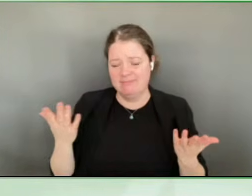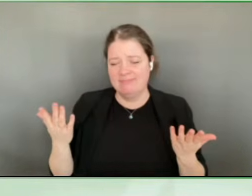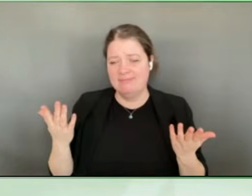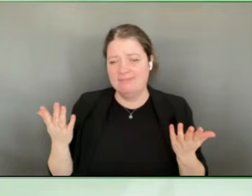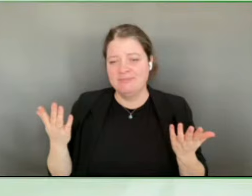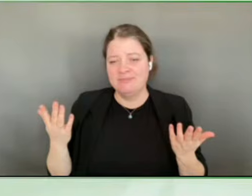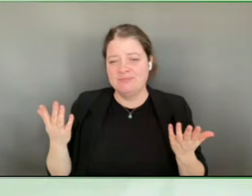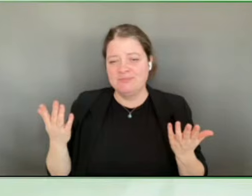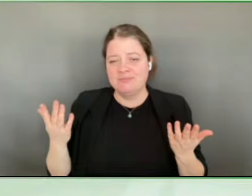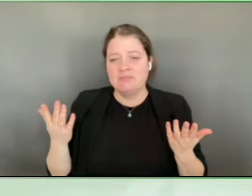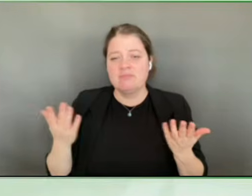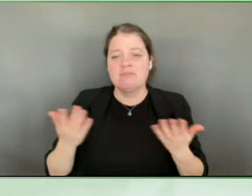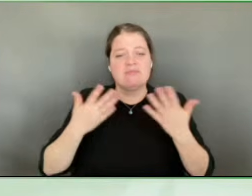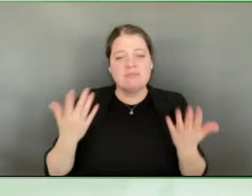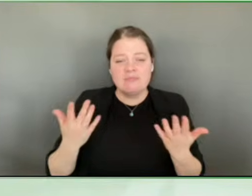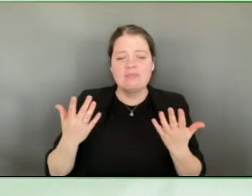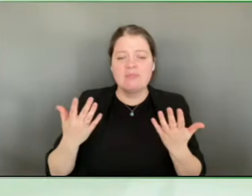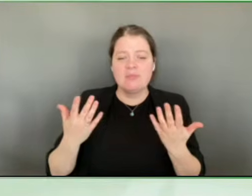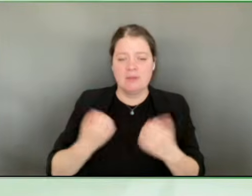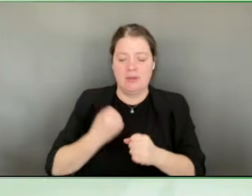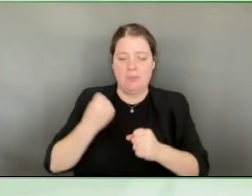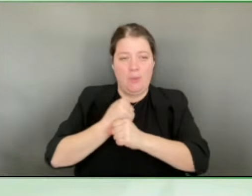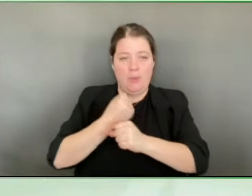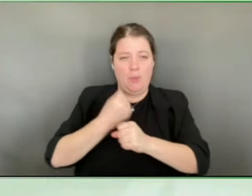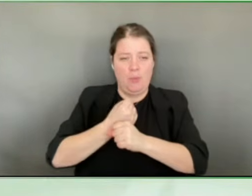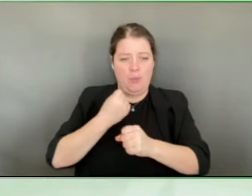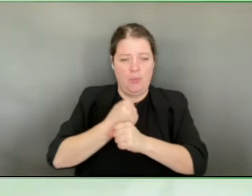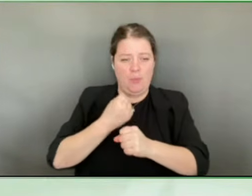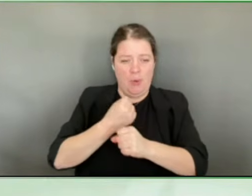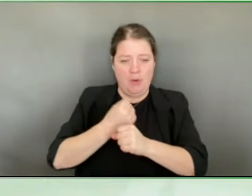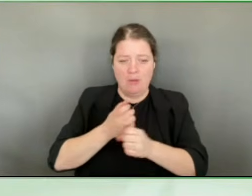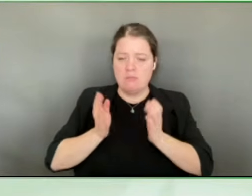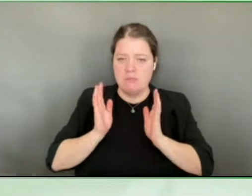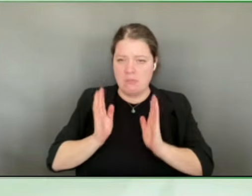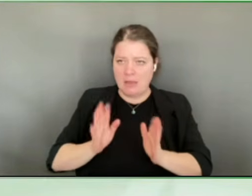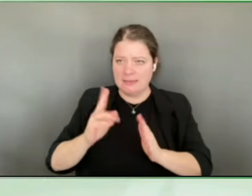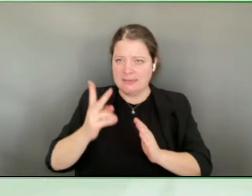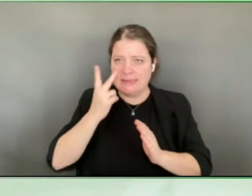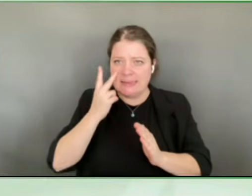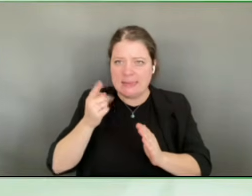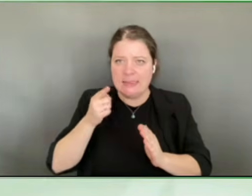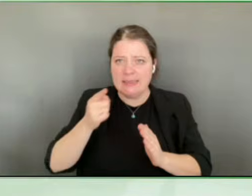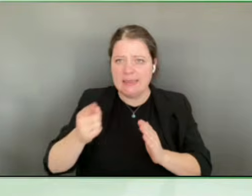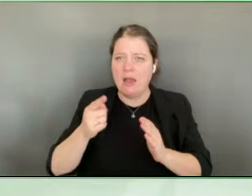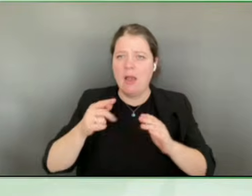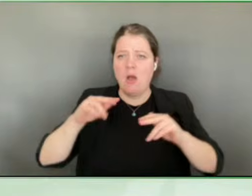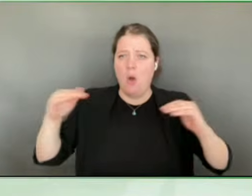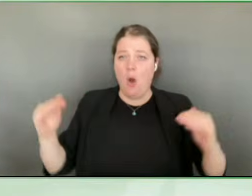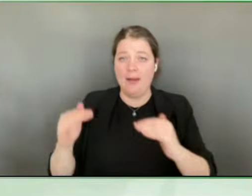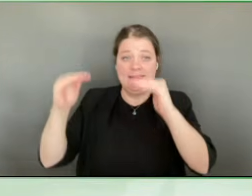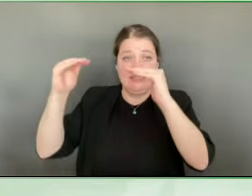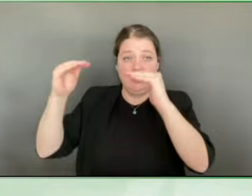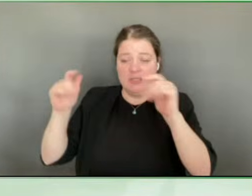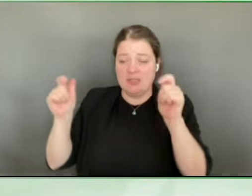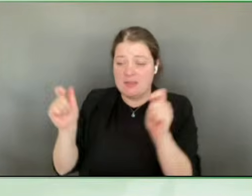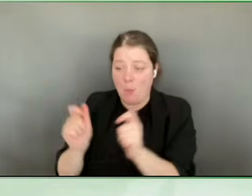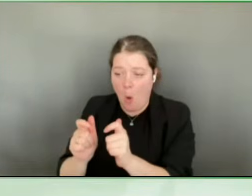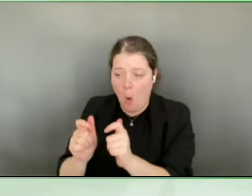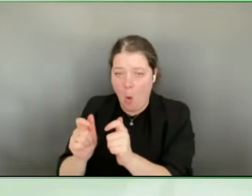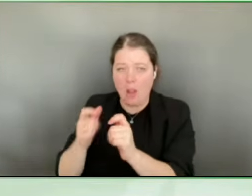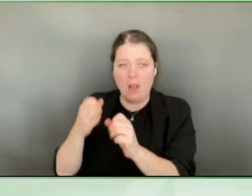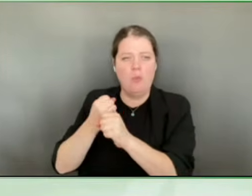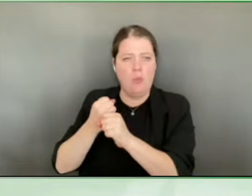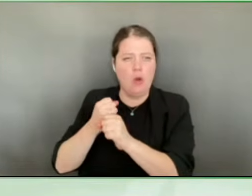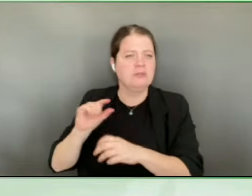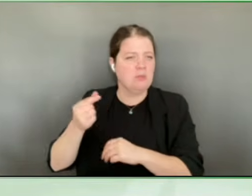to do the right amount of work for the size of organization, the size of event it actually is.